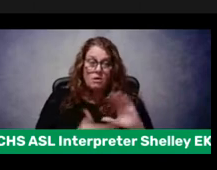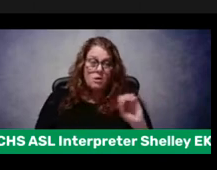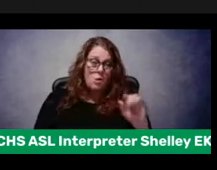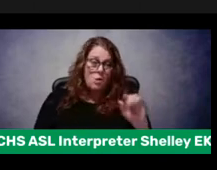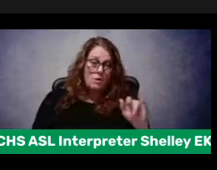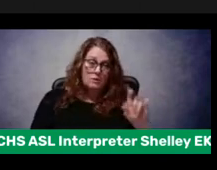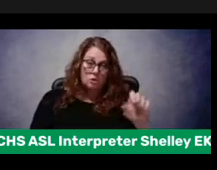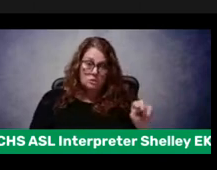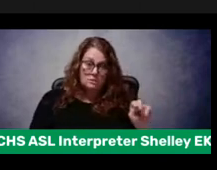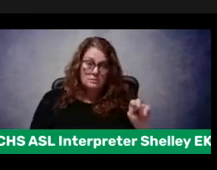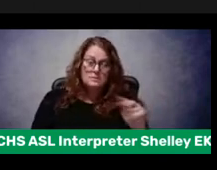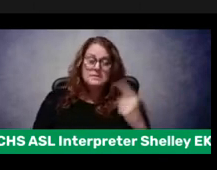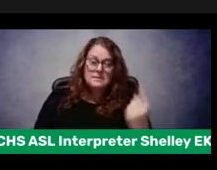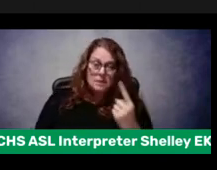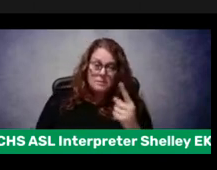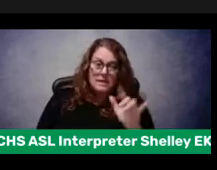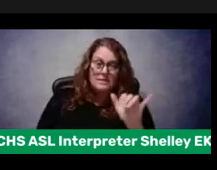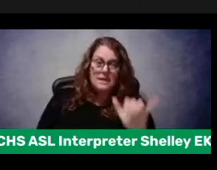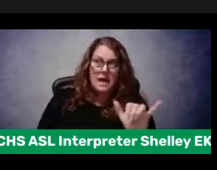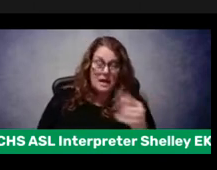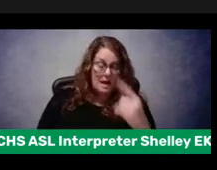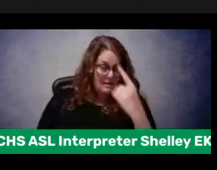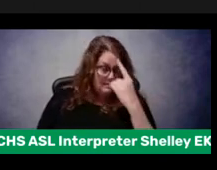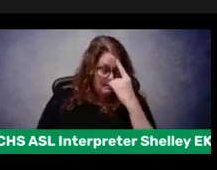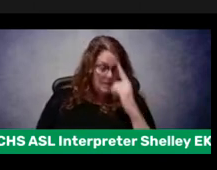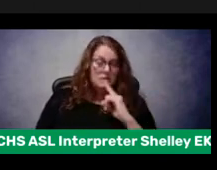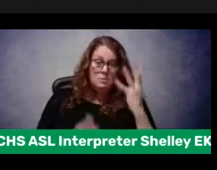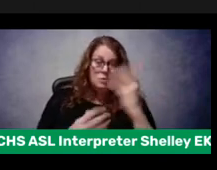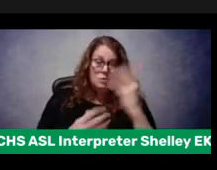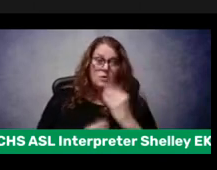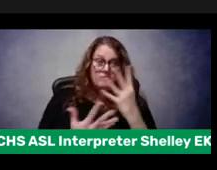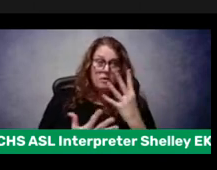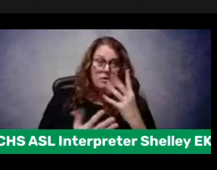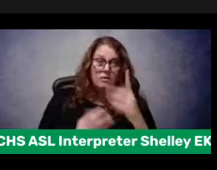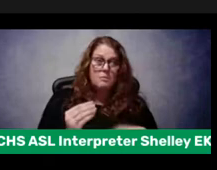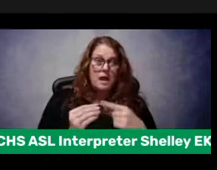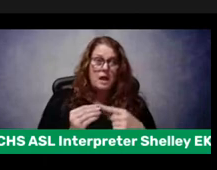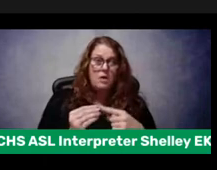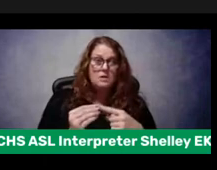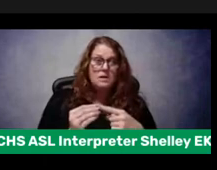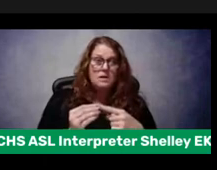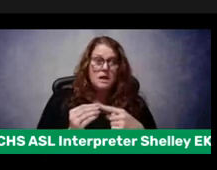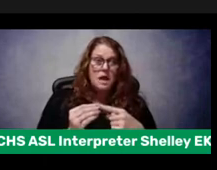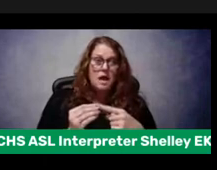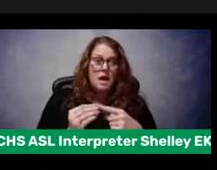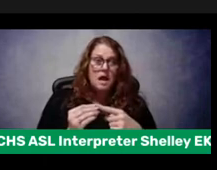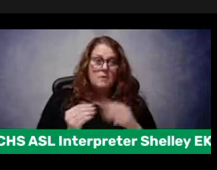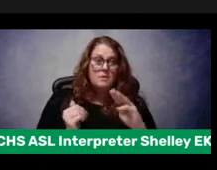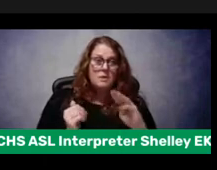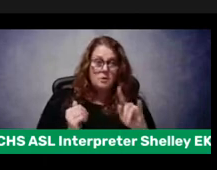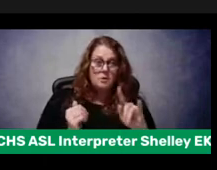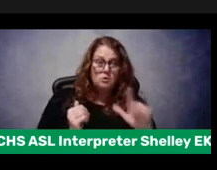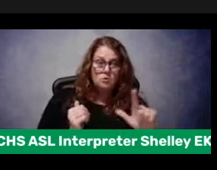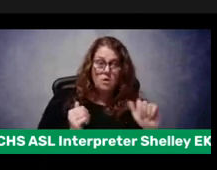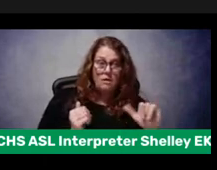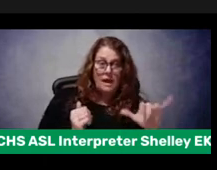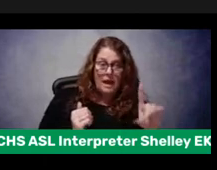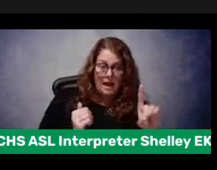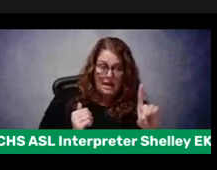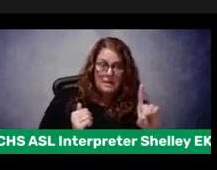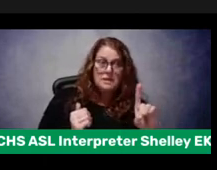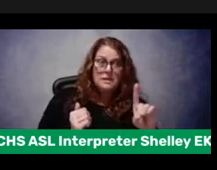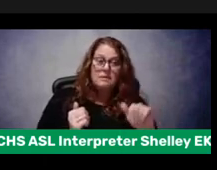But something that I think is really beautiful about mutual aid and